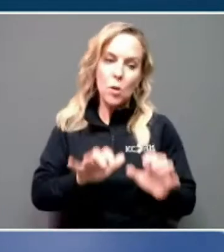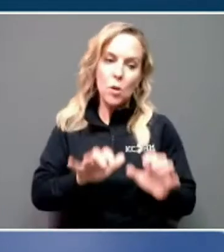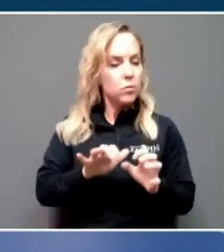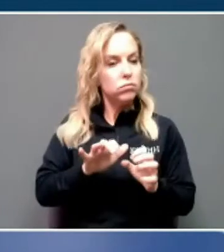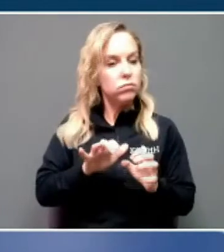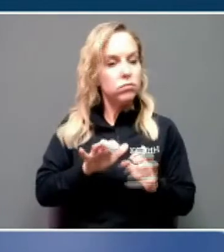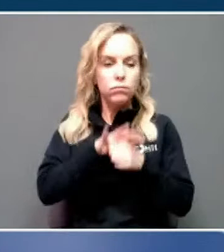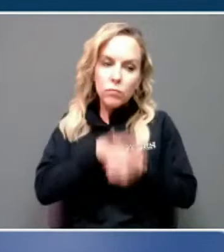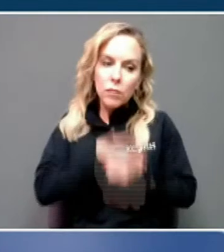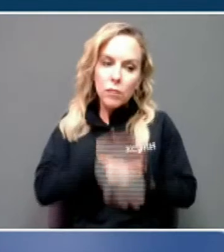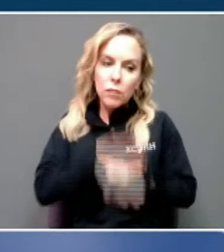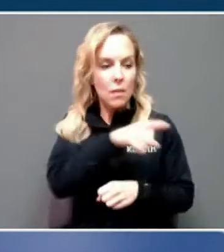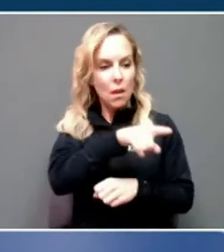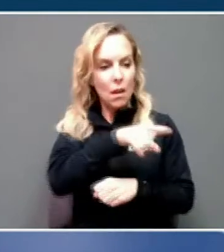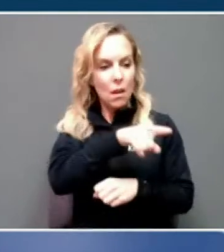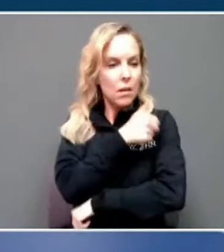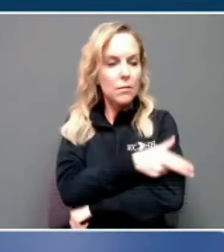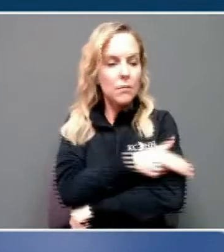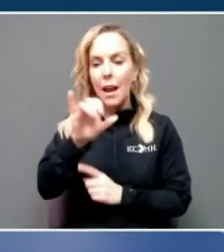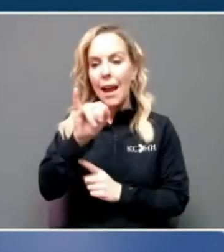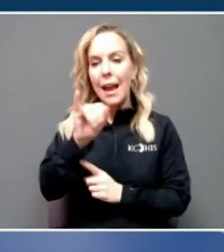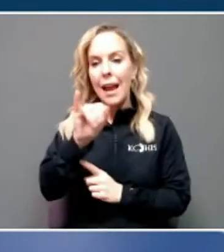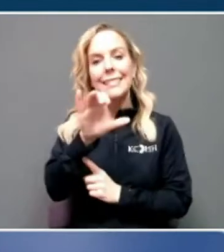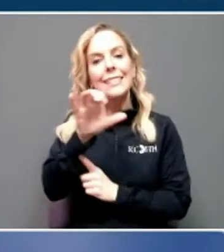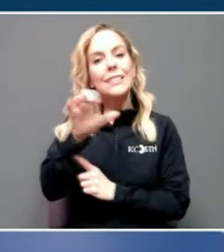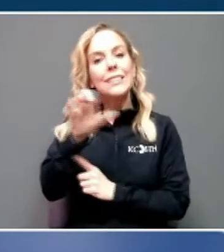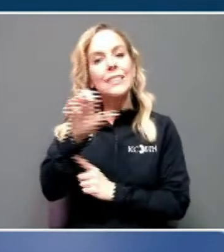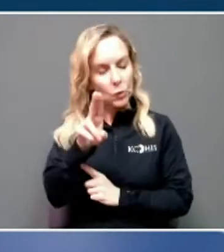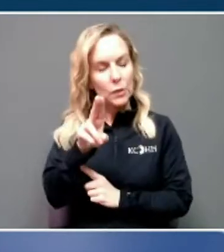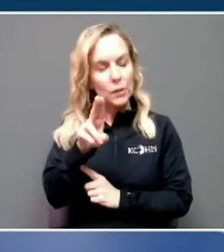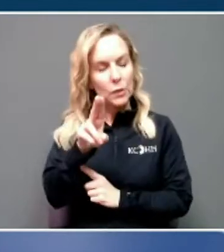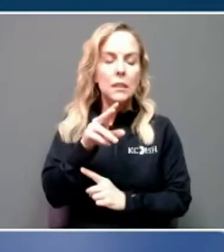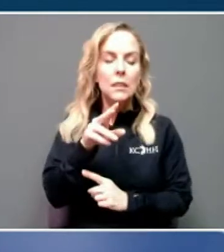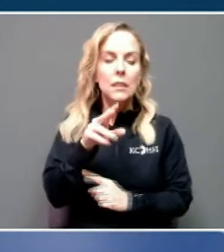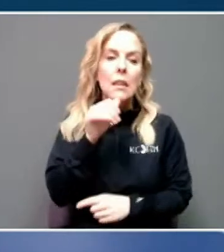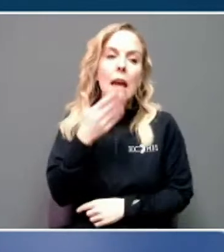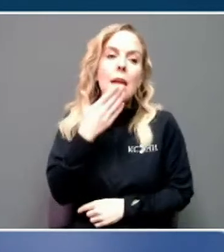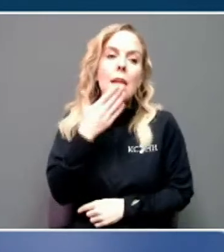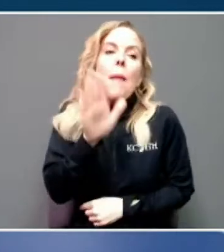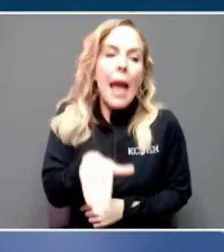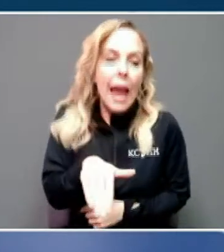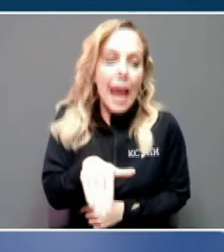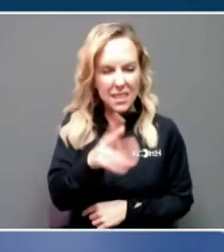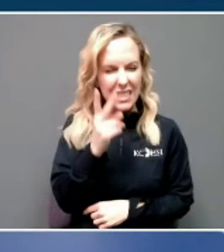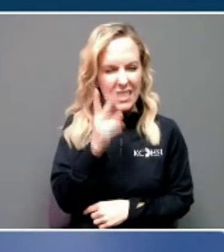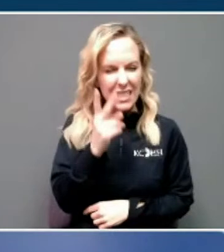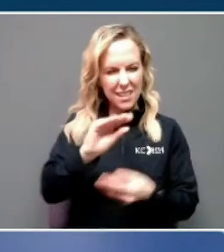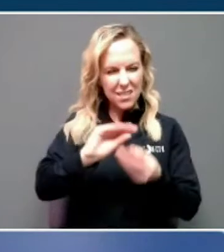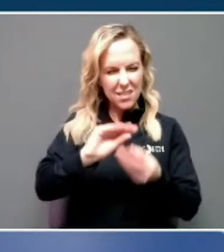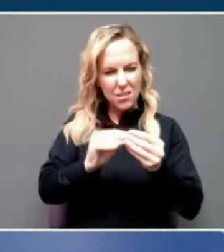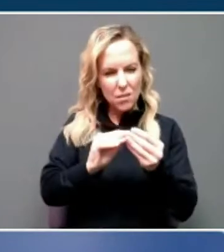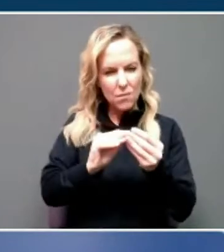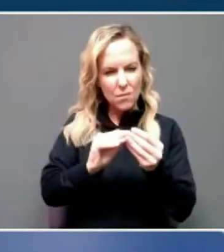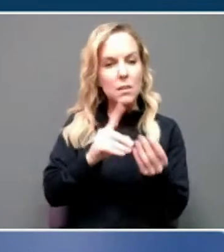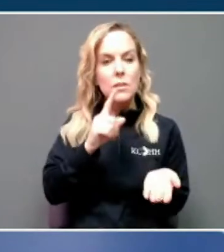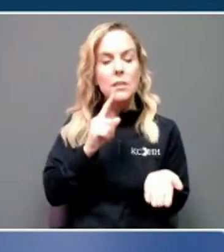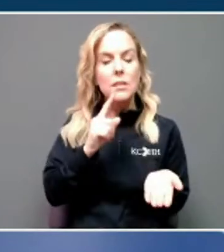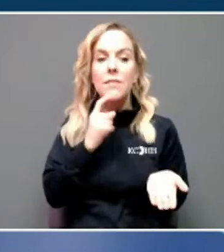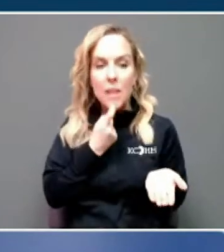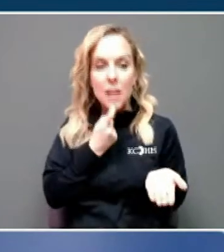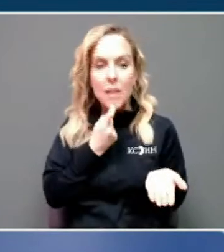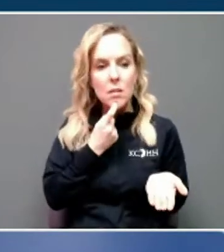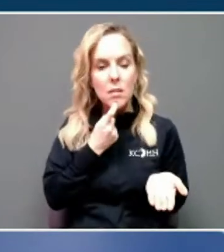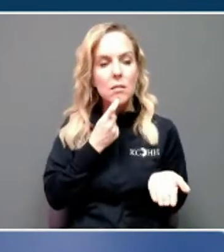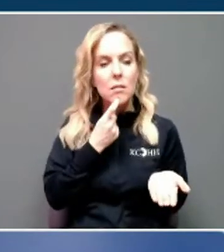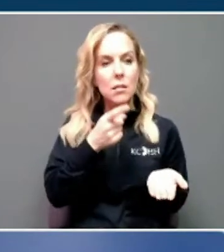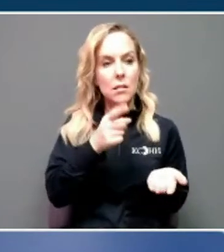ICU, not quite as bad. Again, I think what you see here is the difference in severity on how sick Delta